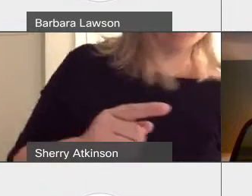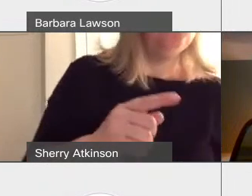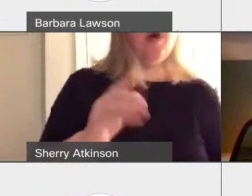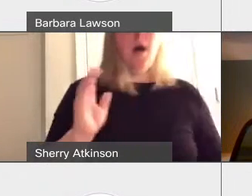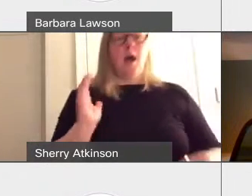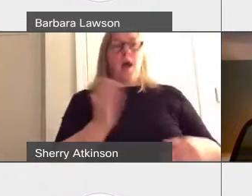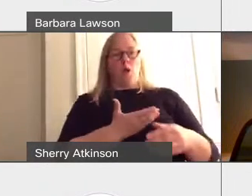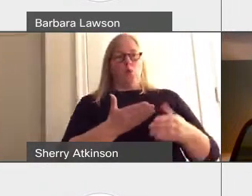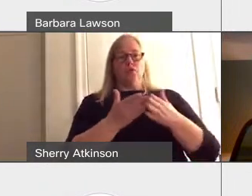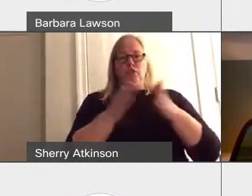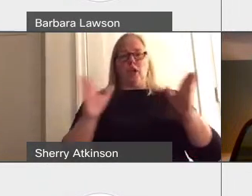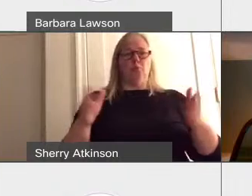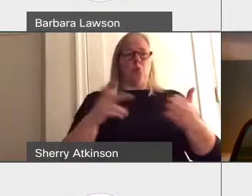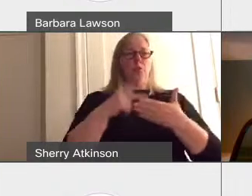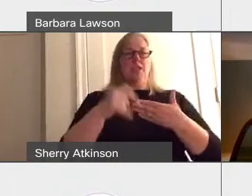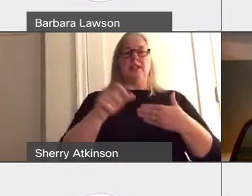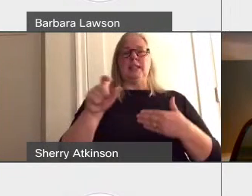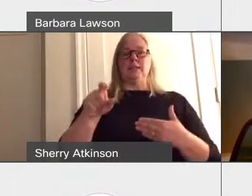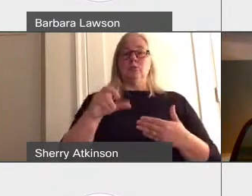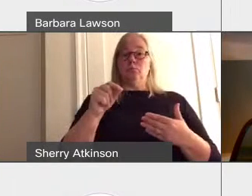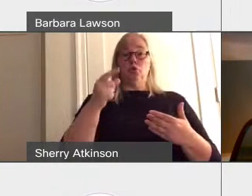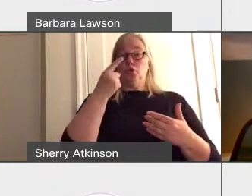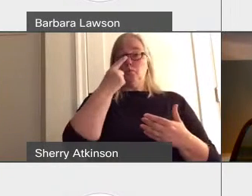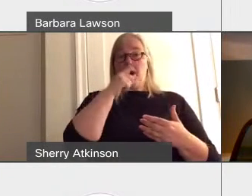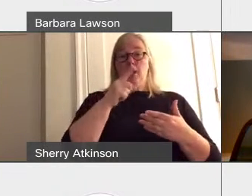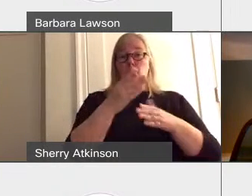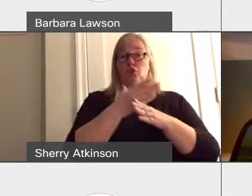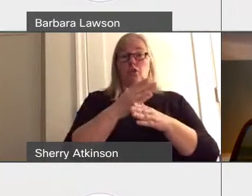Mark, can you try to share from your screen?